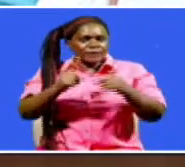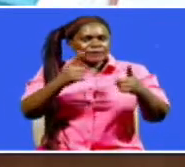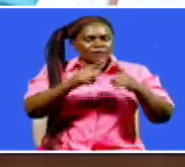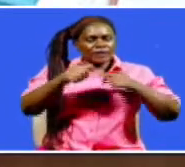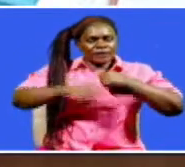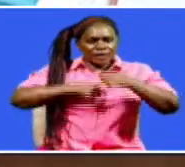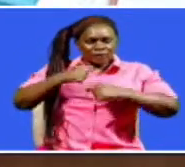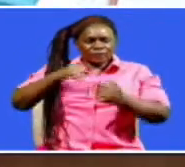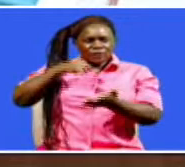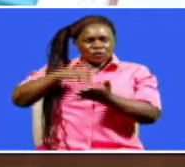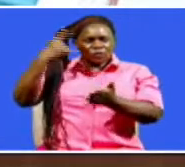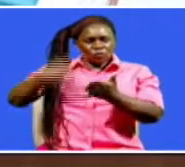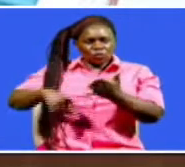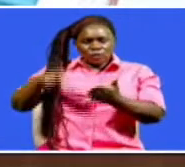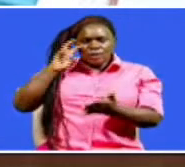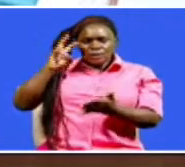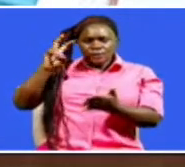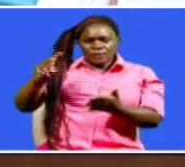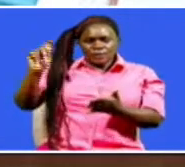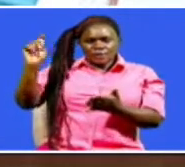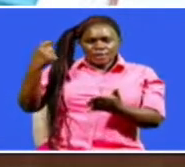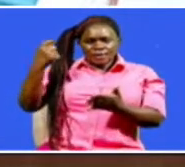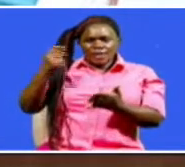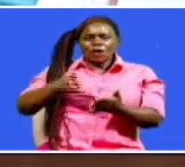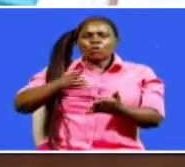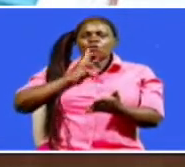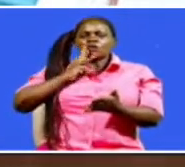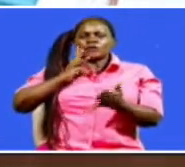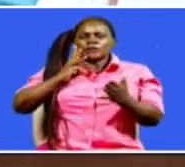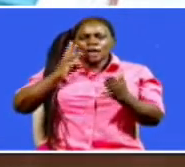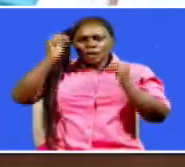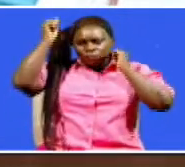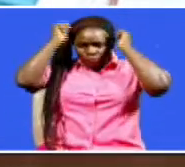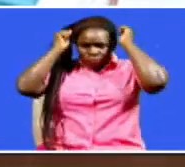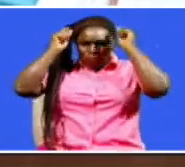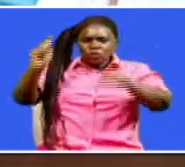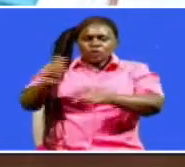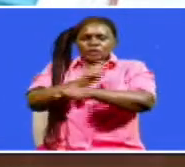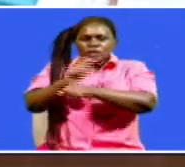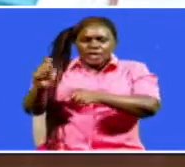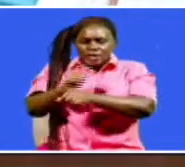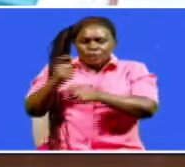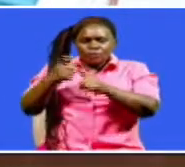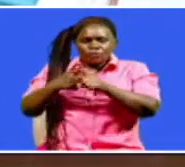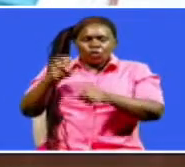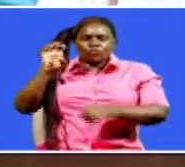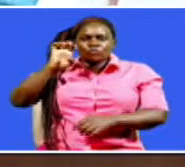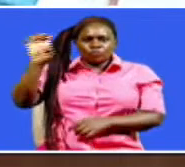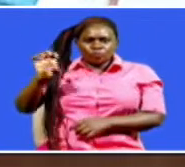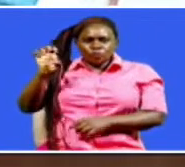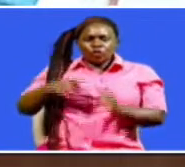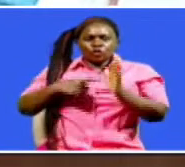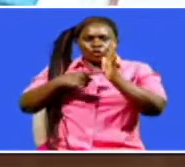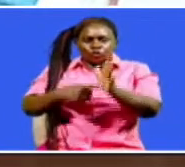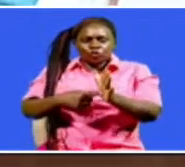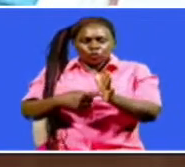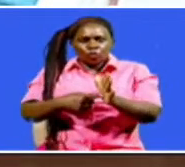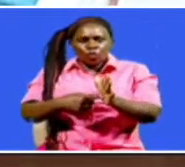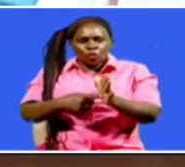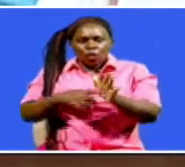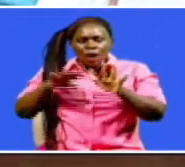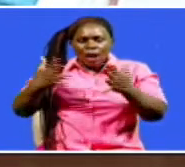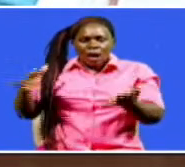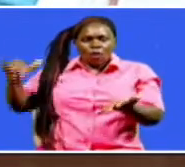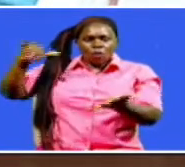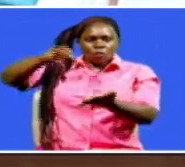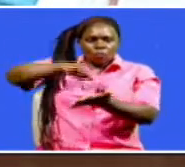activities, among them witnessing the Kenya Marines trained by the Royal Marines demonstrating a covert beach landing